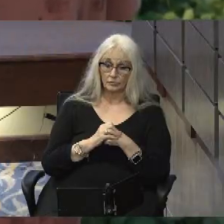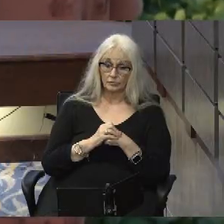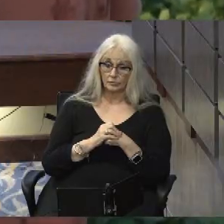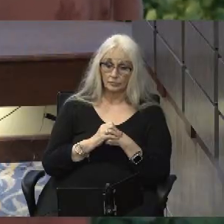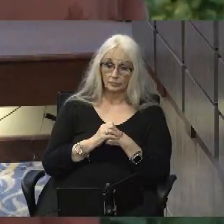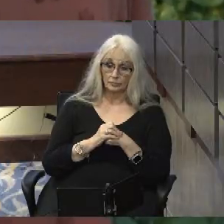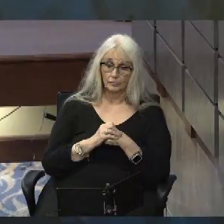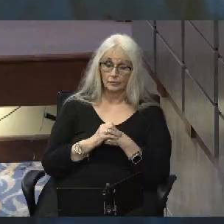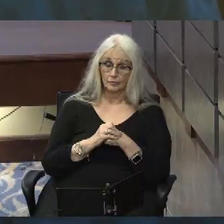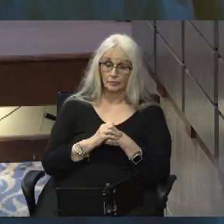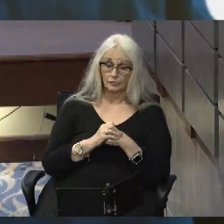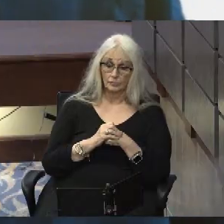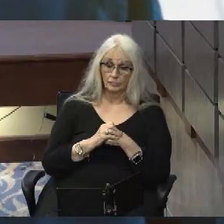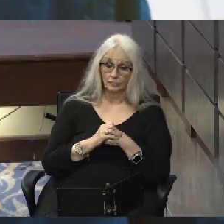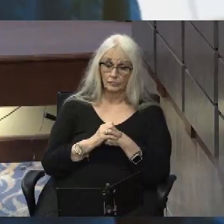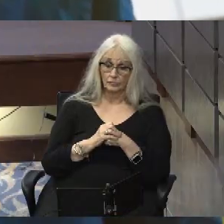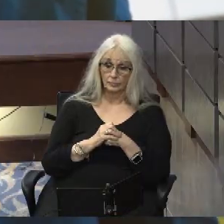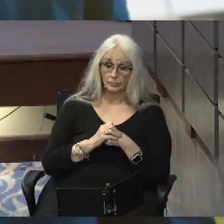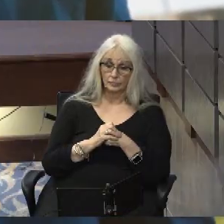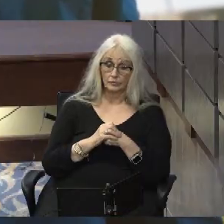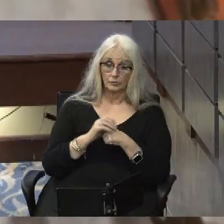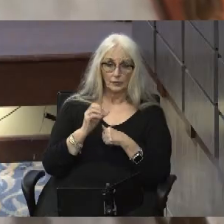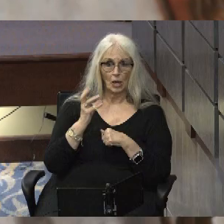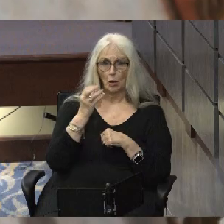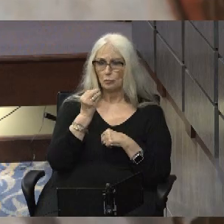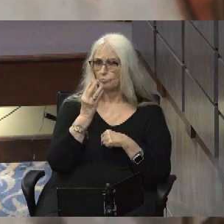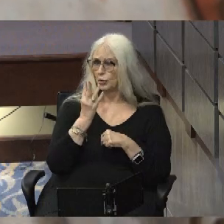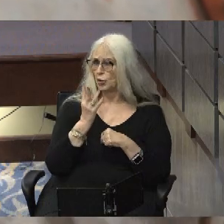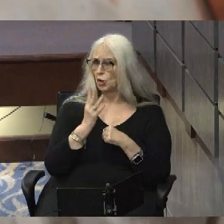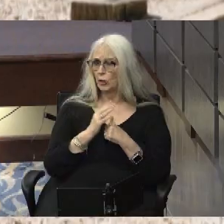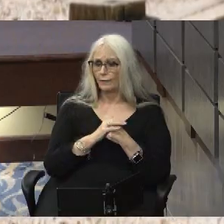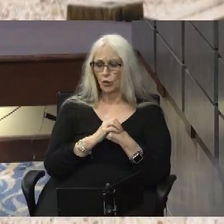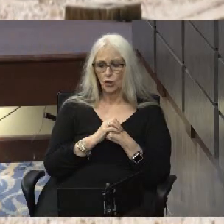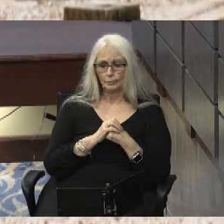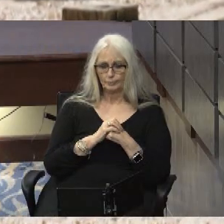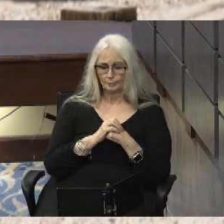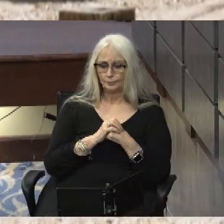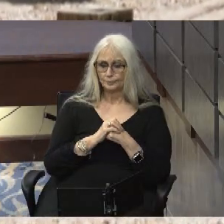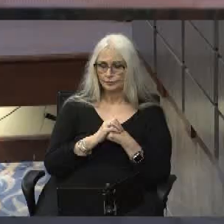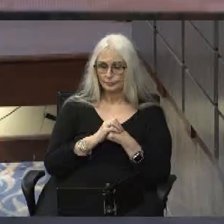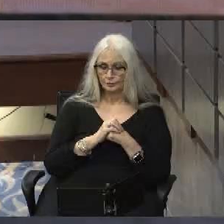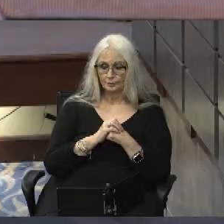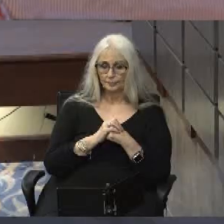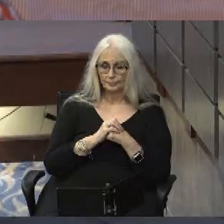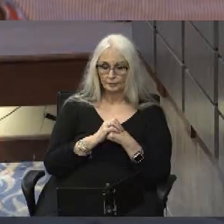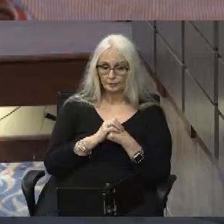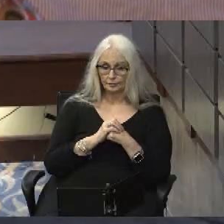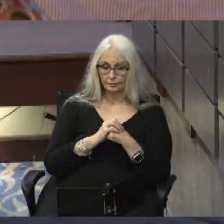Oh yeah, beautiful.